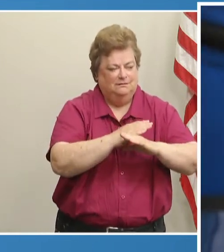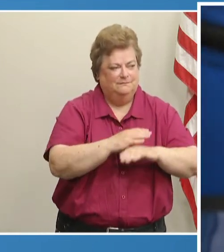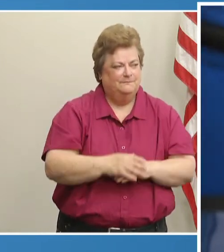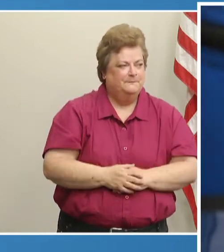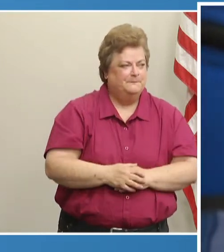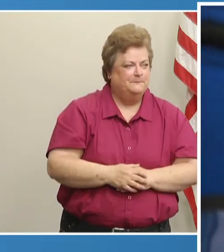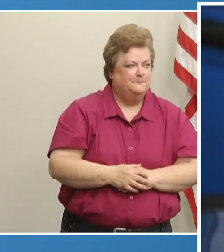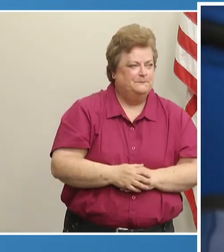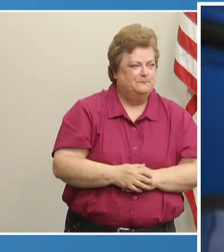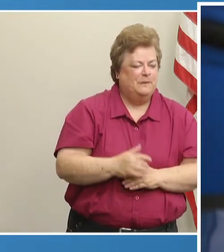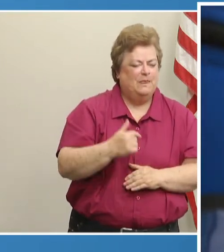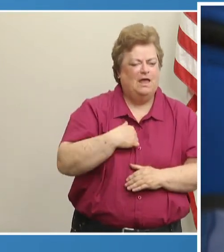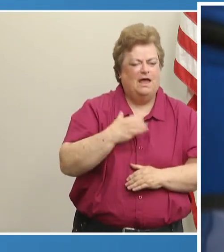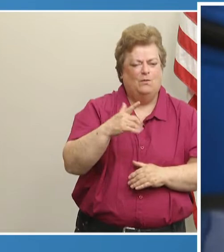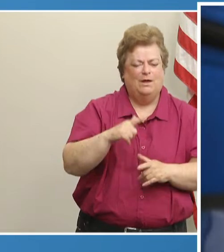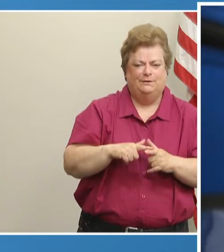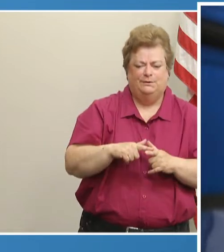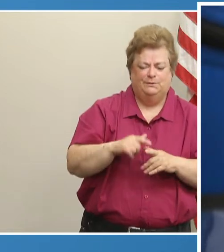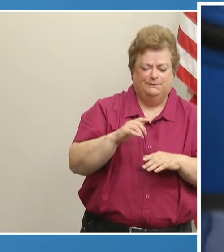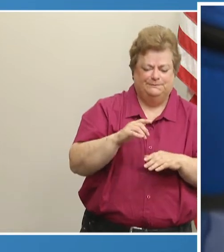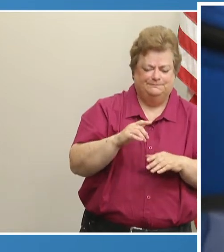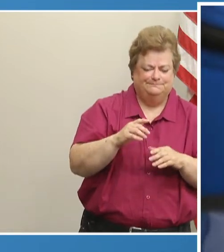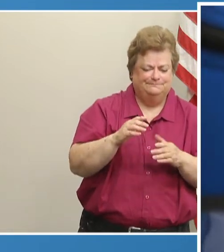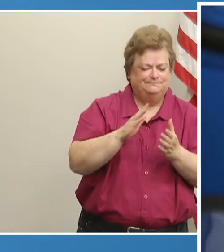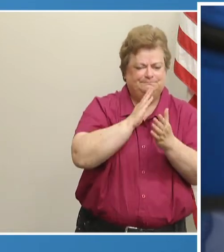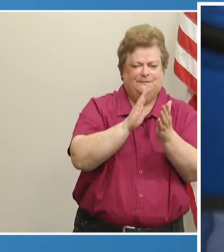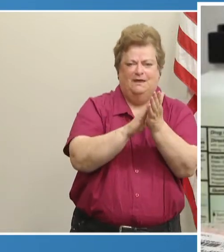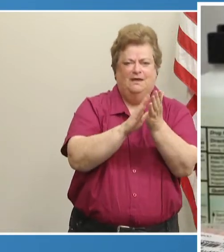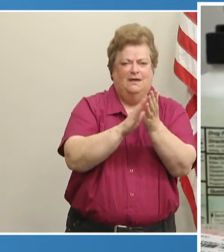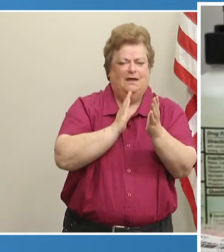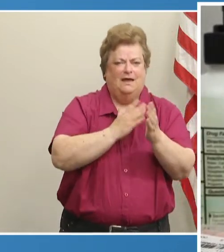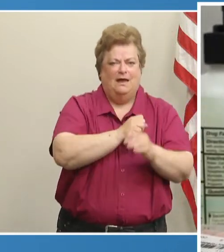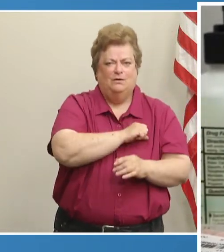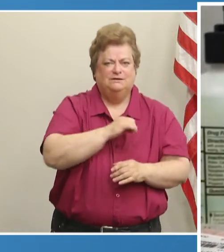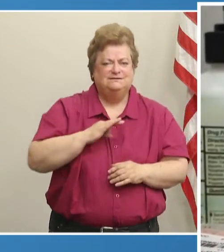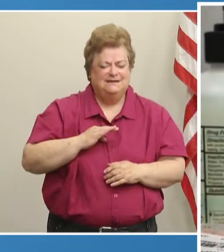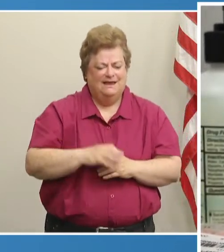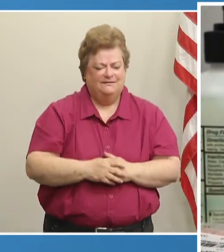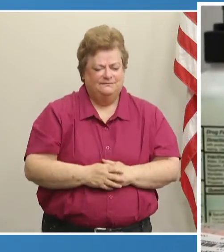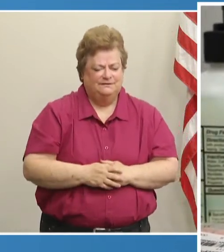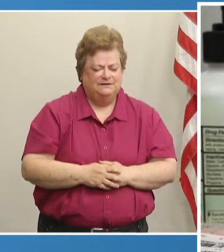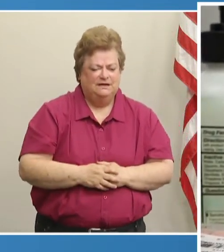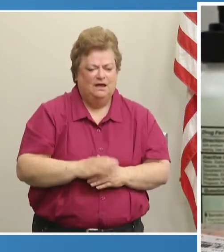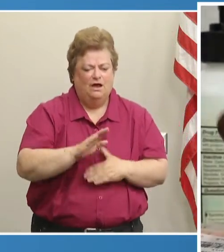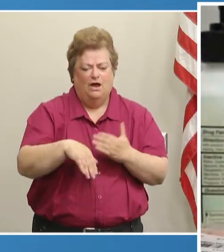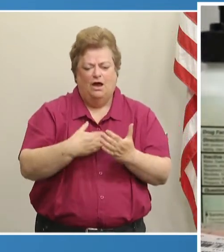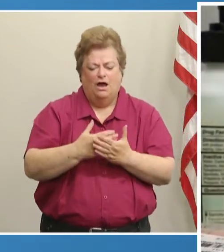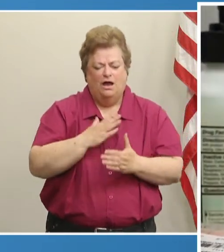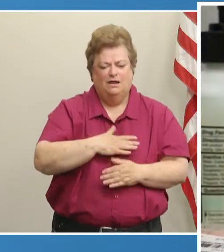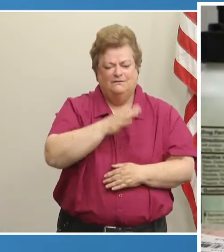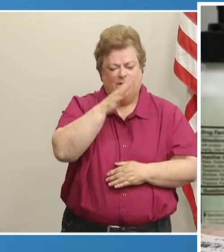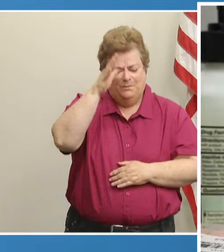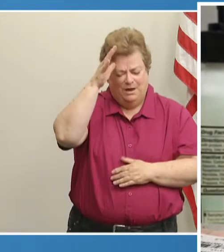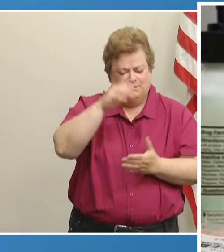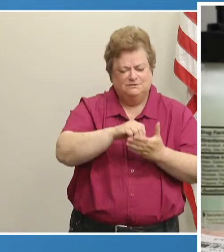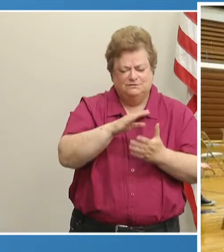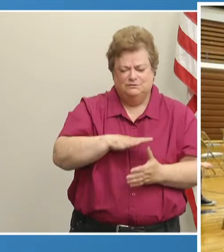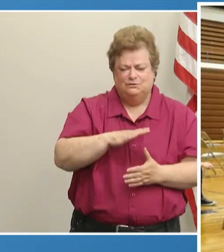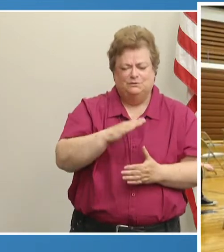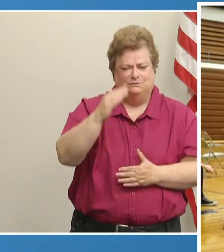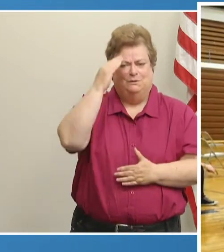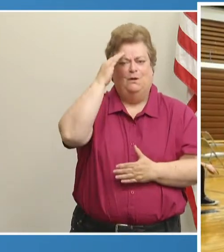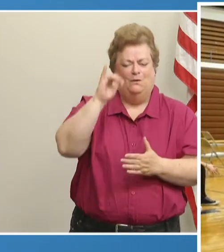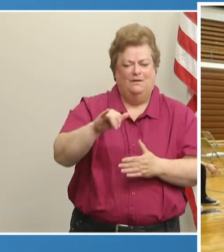to call out our staff. Our staff have done a tremendous job this year, and I know most, if not all of our parents and our students understand and acknowledge that.